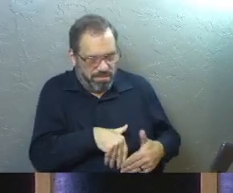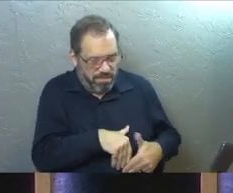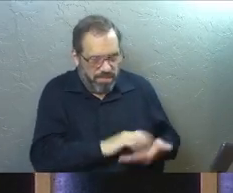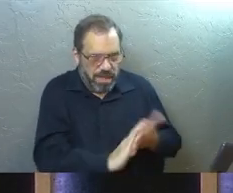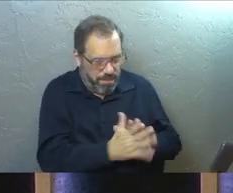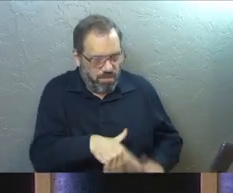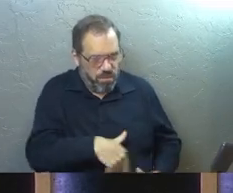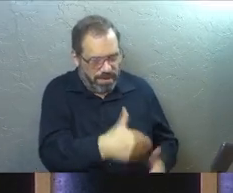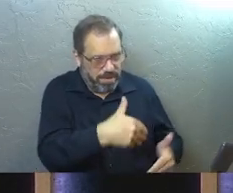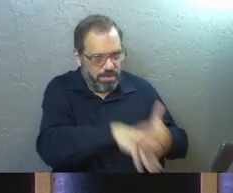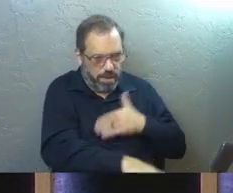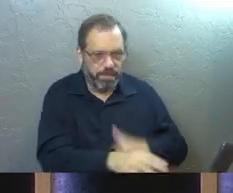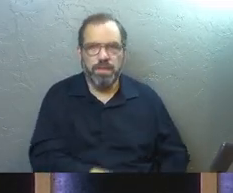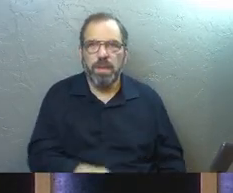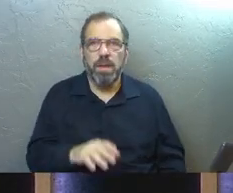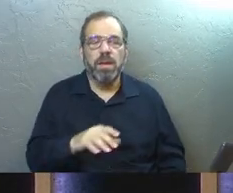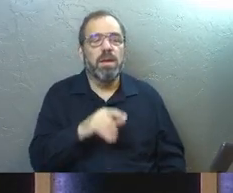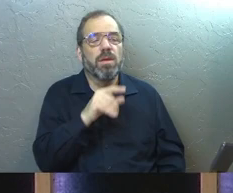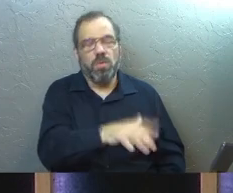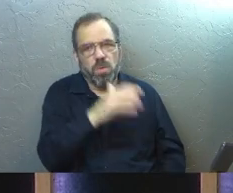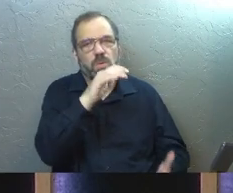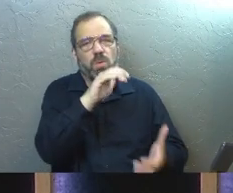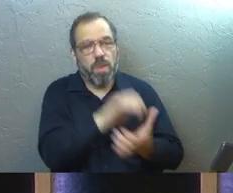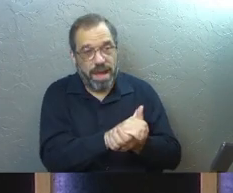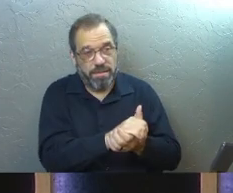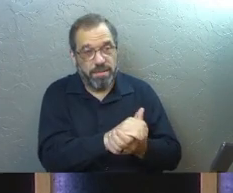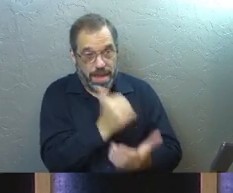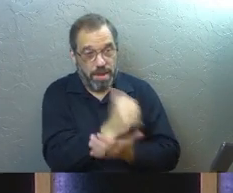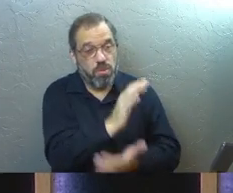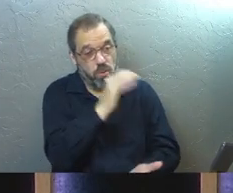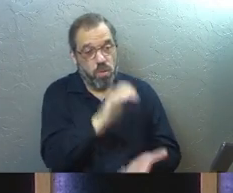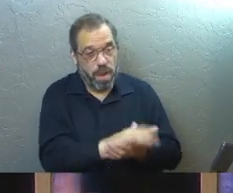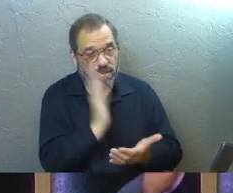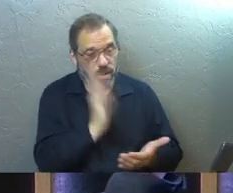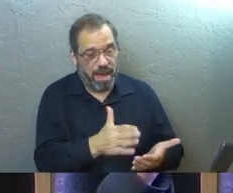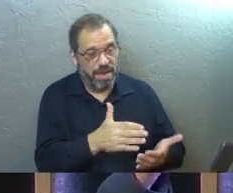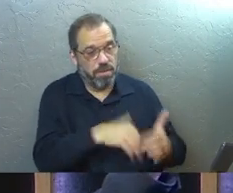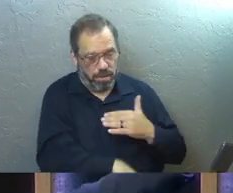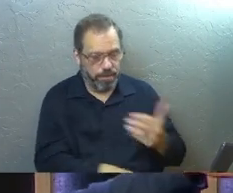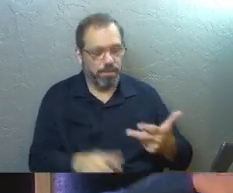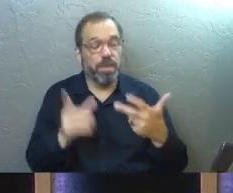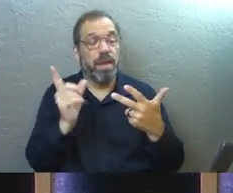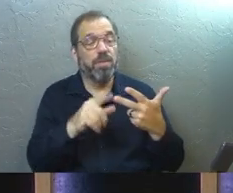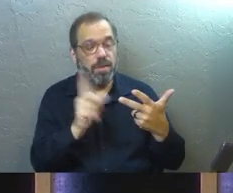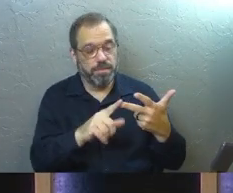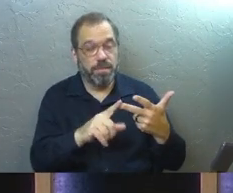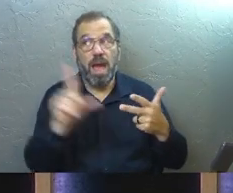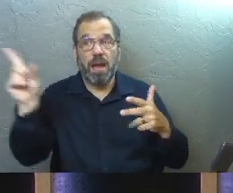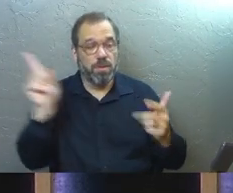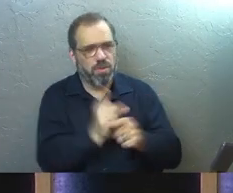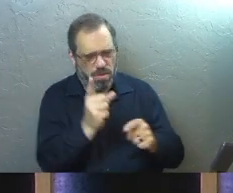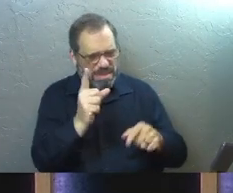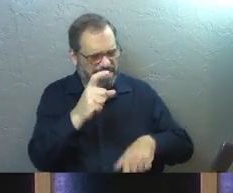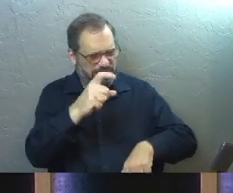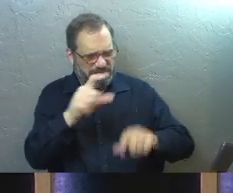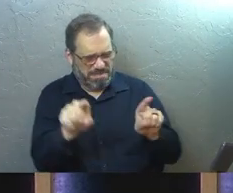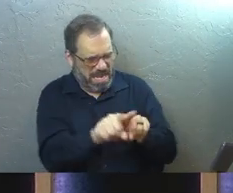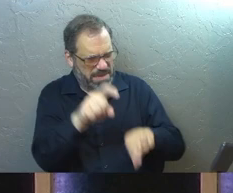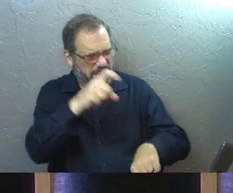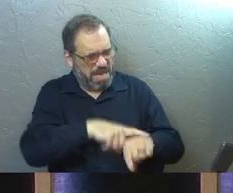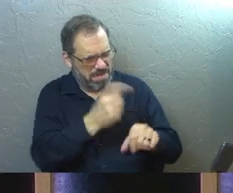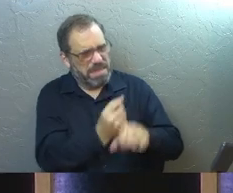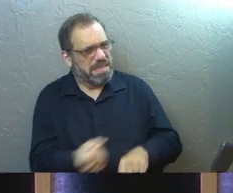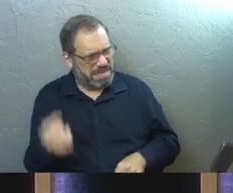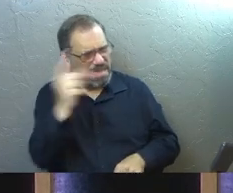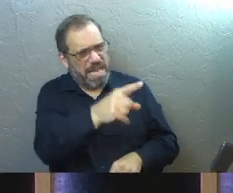way. Sarah will have a baby at her old age. Number three, he says, I will return about this time